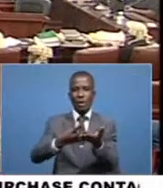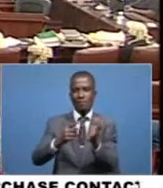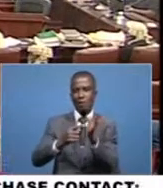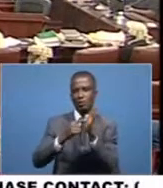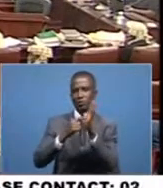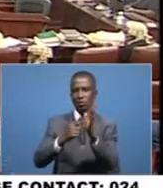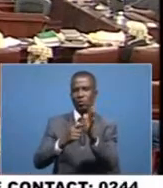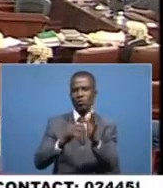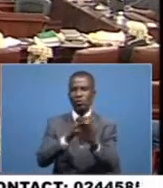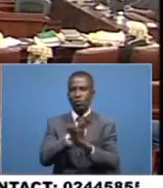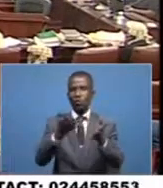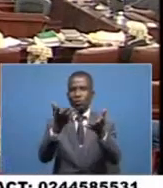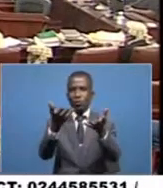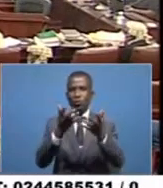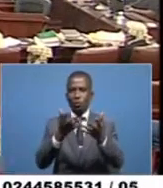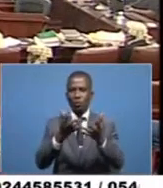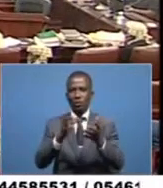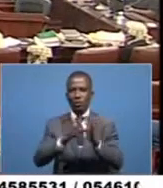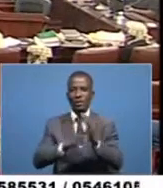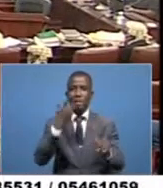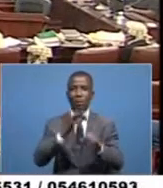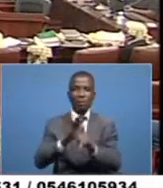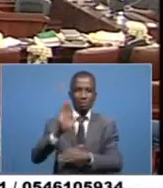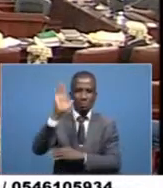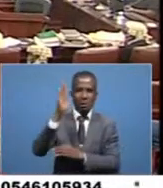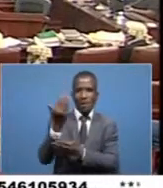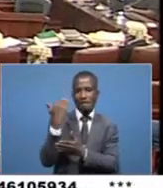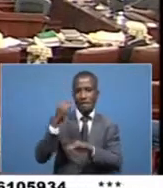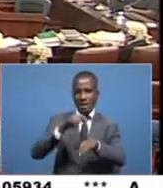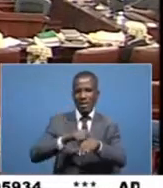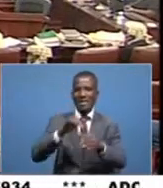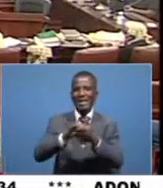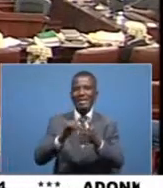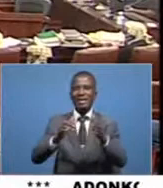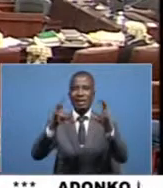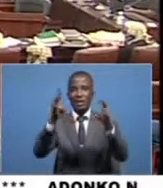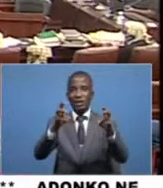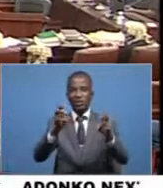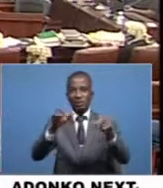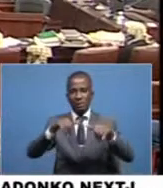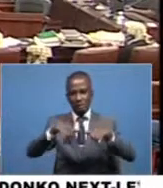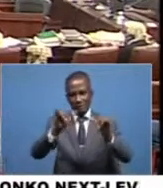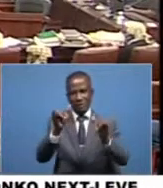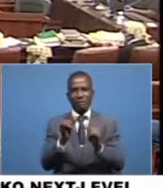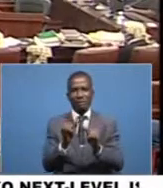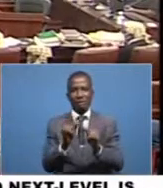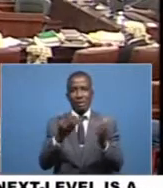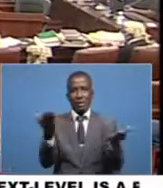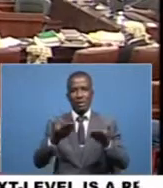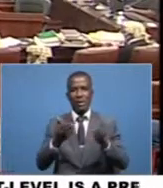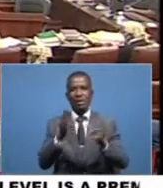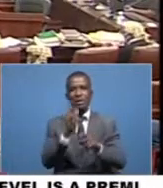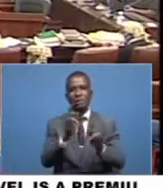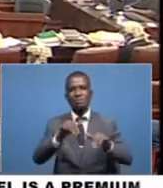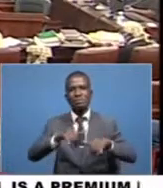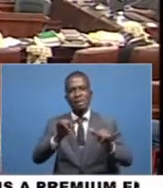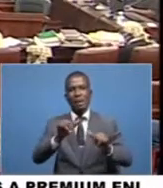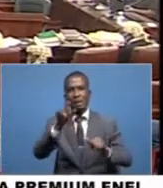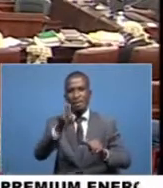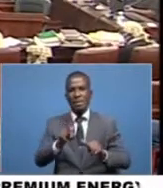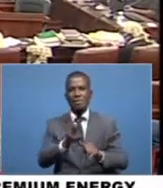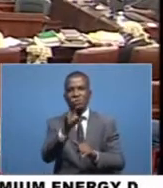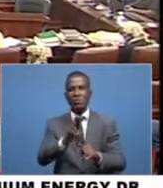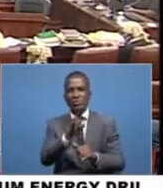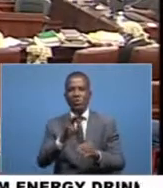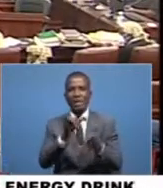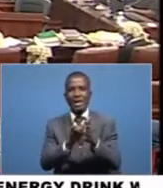evidence in the form of an affidavit. That case is distinct from what is before us now, and it must be read in its